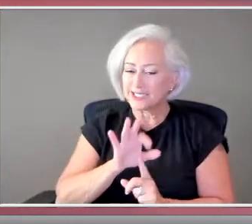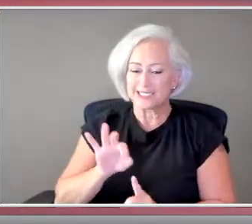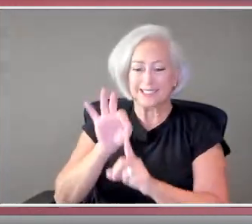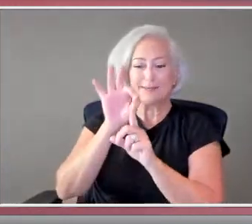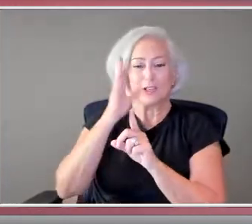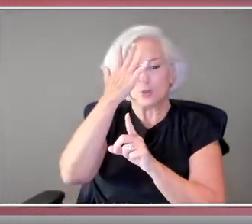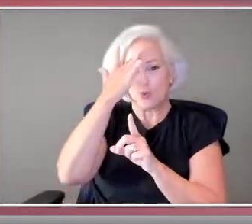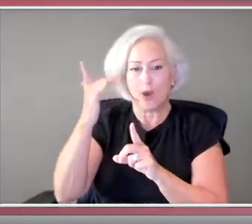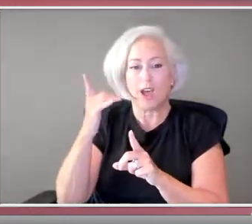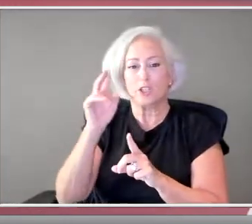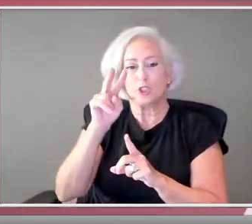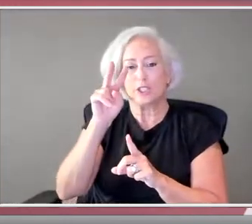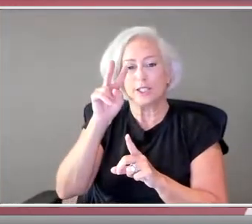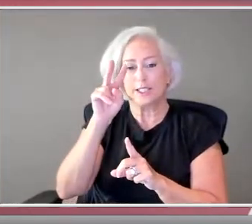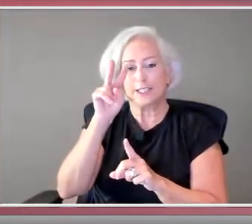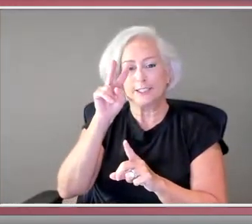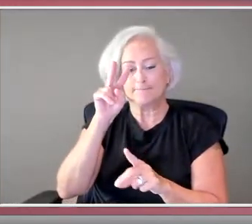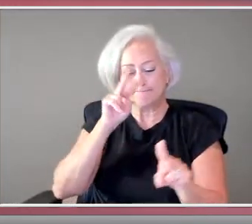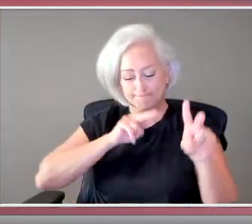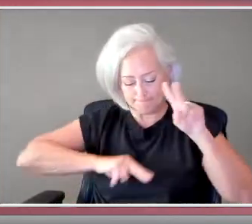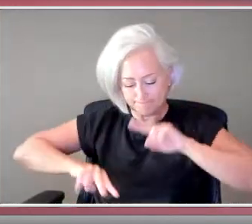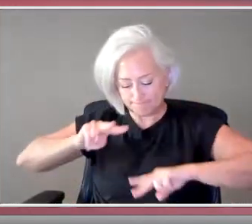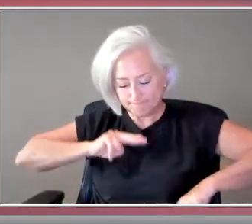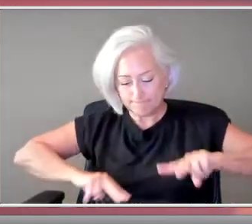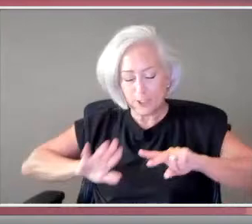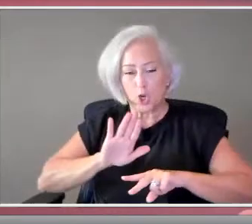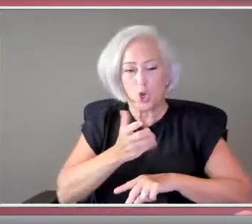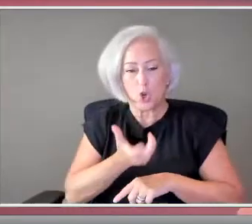her own disease and then